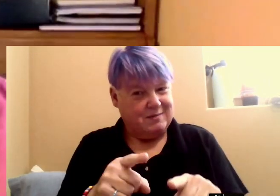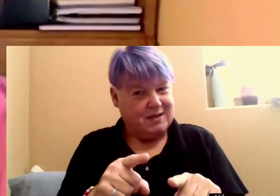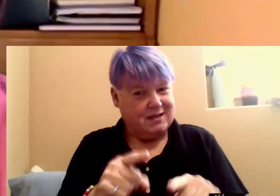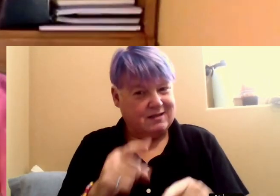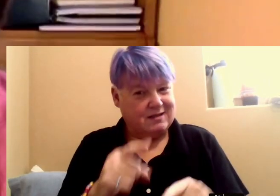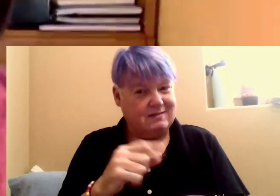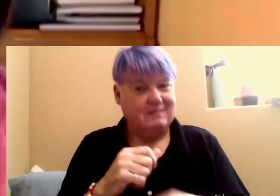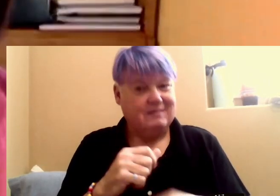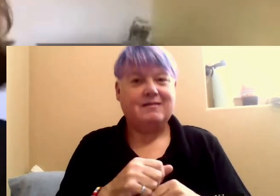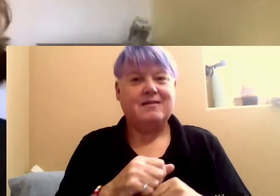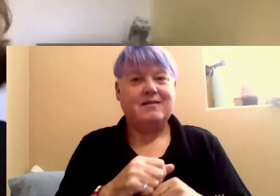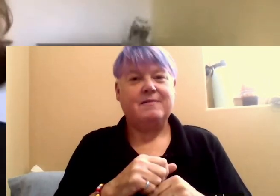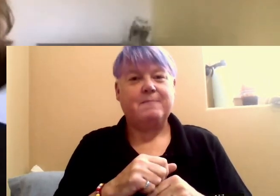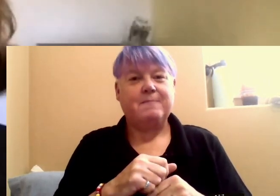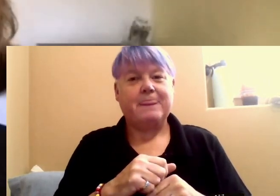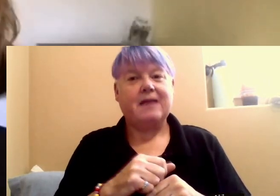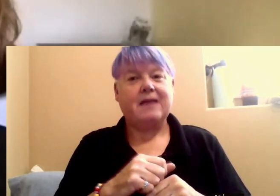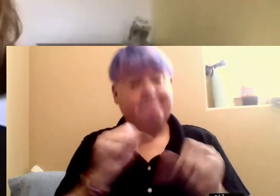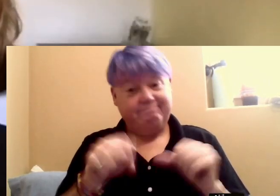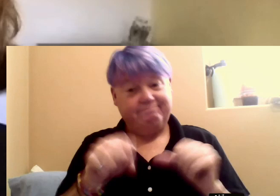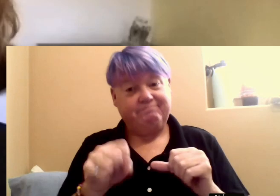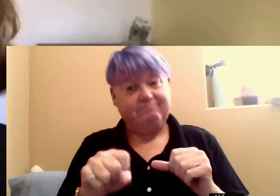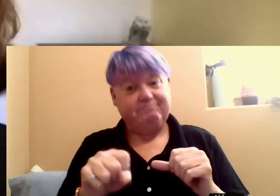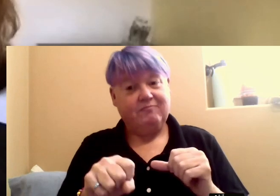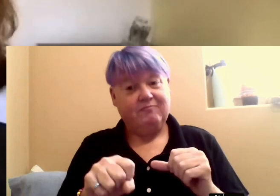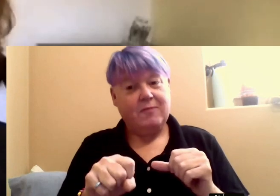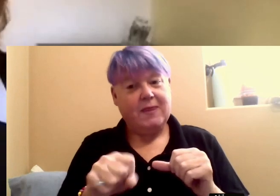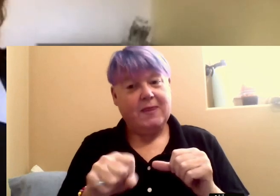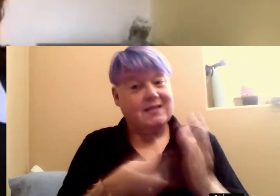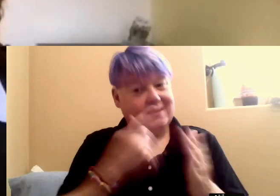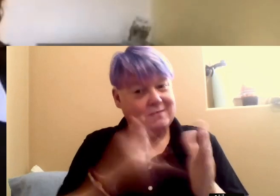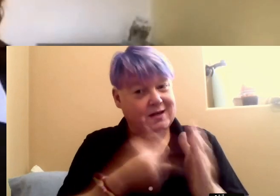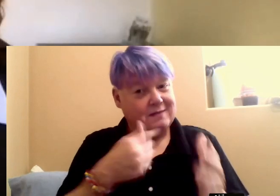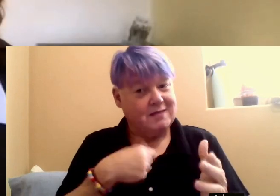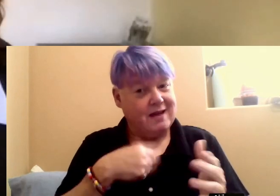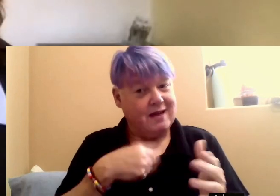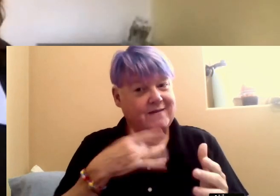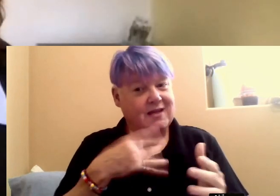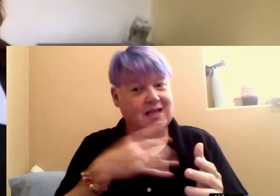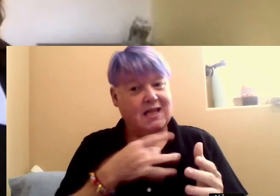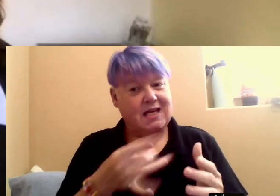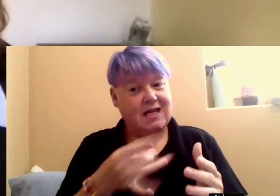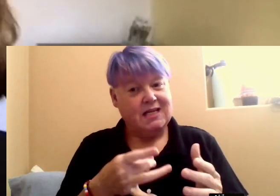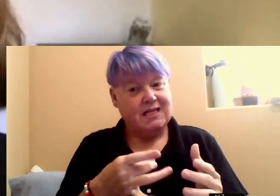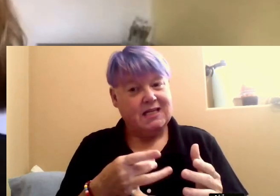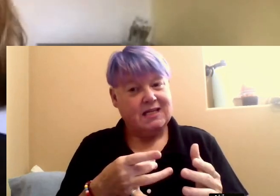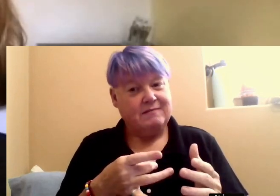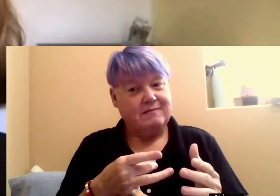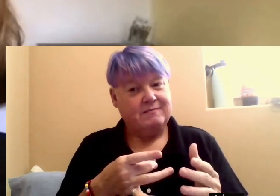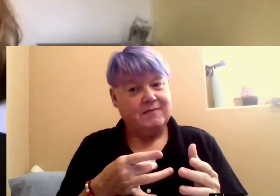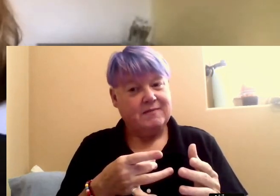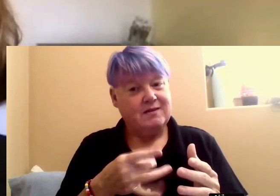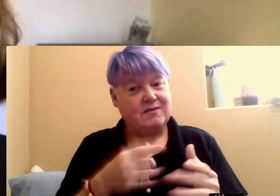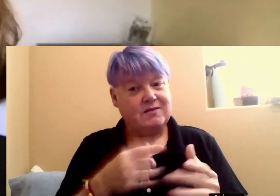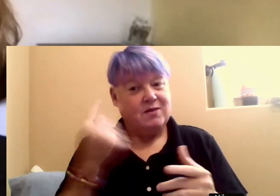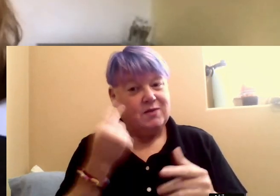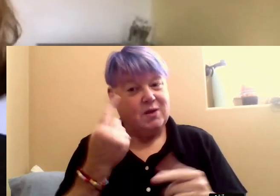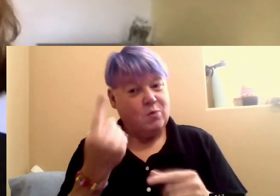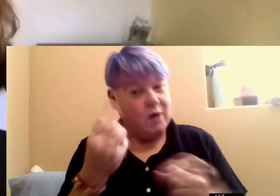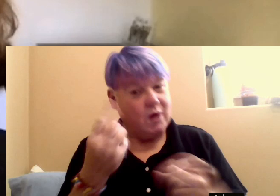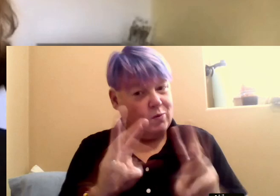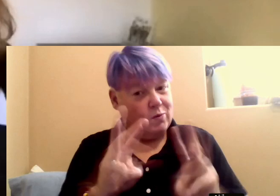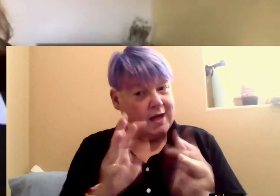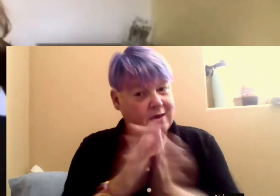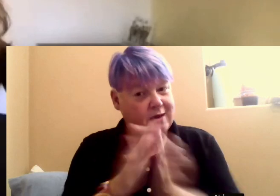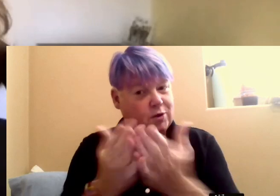How about you, Robyn? Yeah, I do. Sometimes I feel like there's really only one way the book